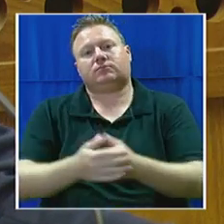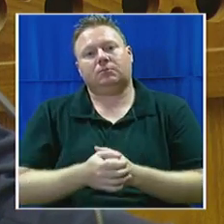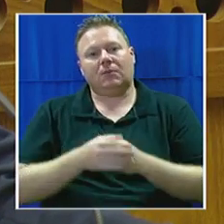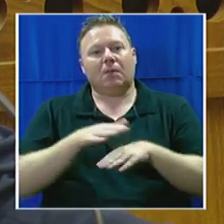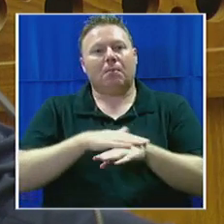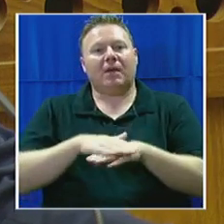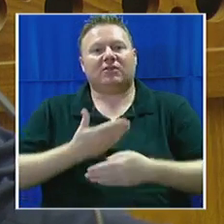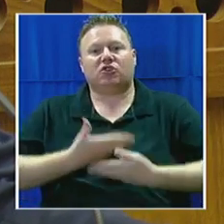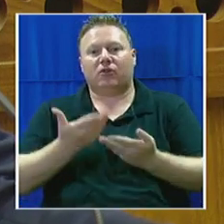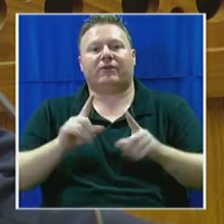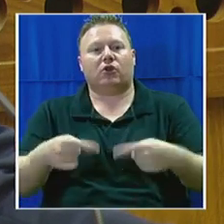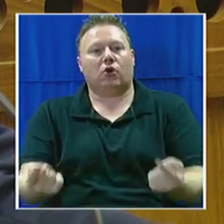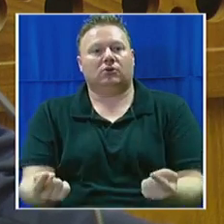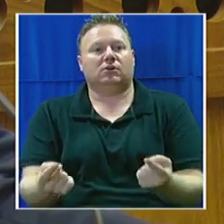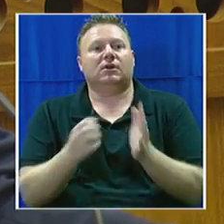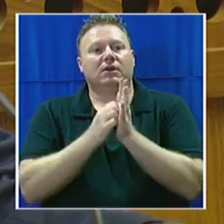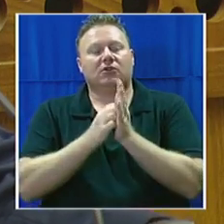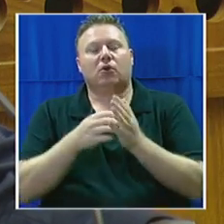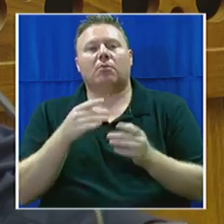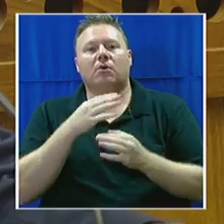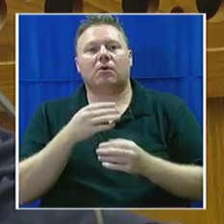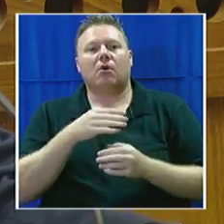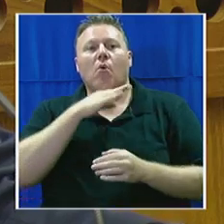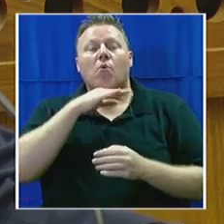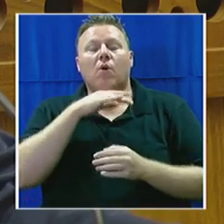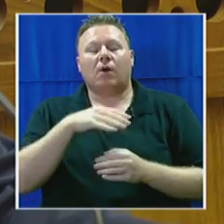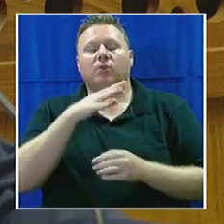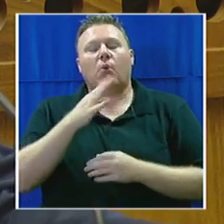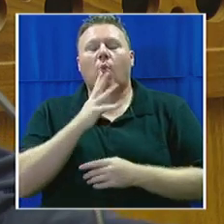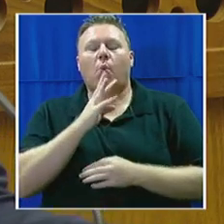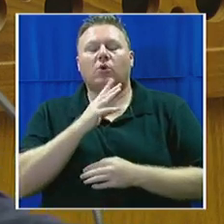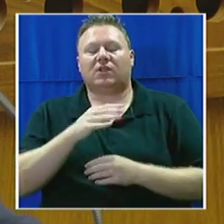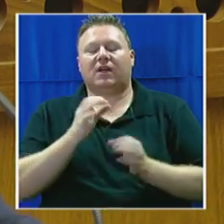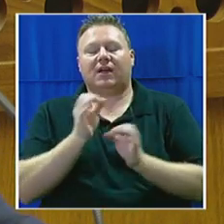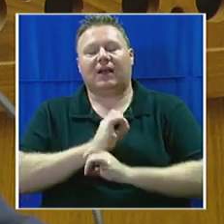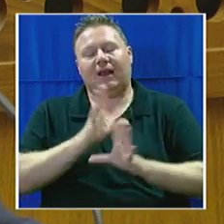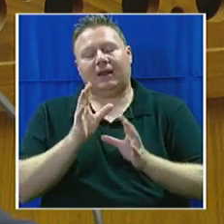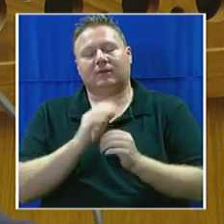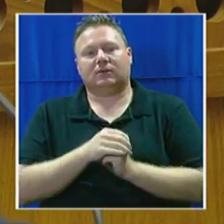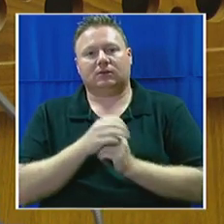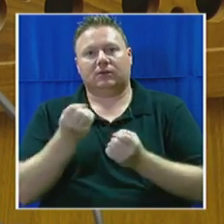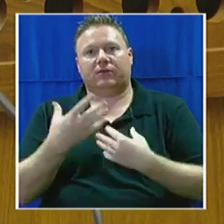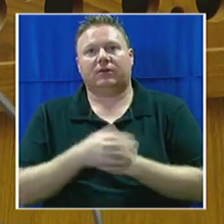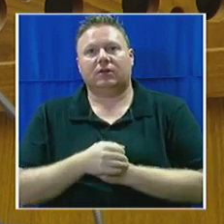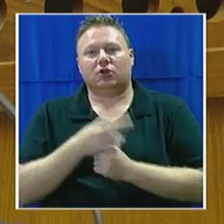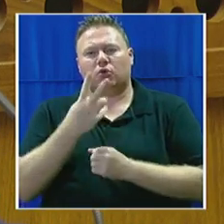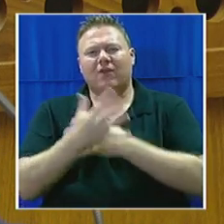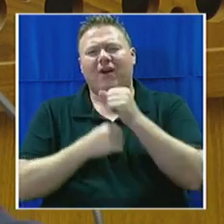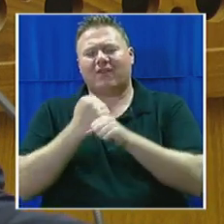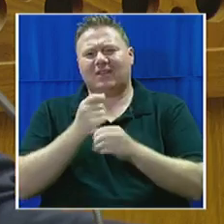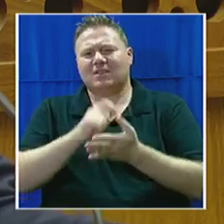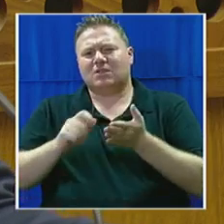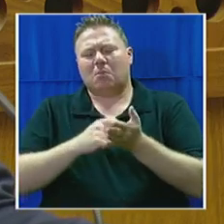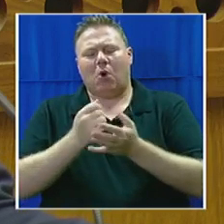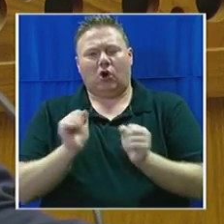basic services like the delivery of clean water. Who would have thought after 25 years of democracy that